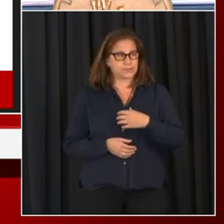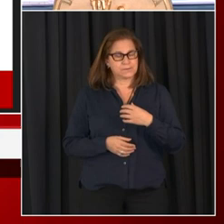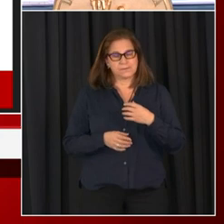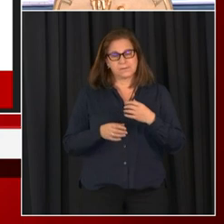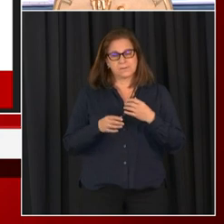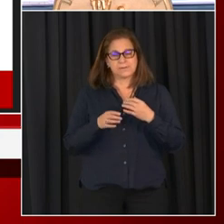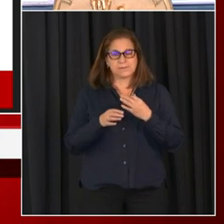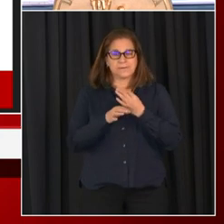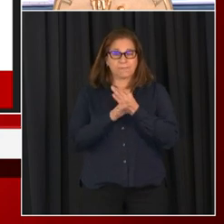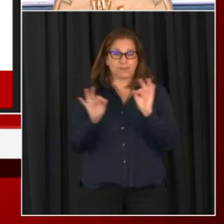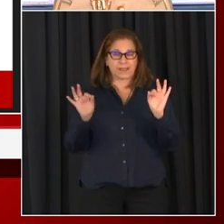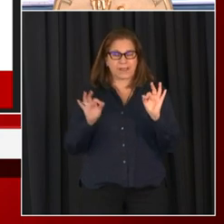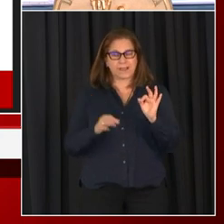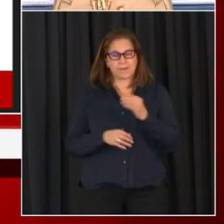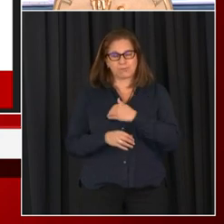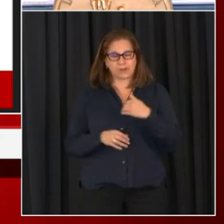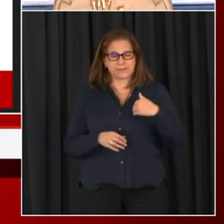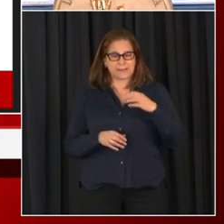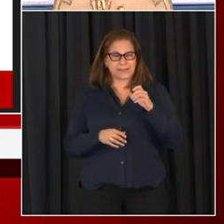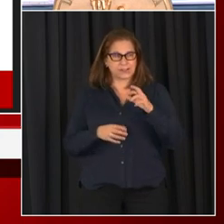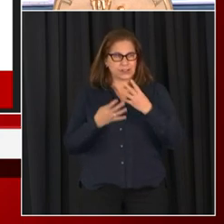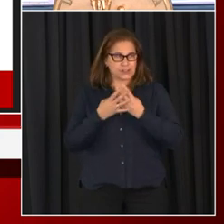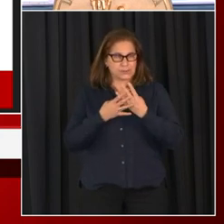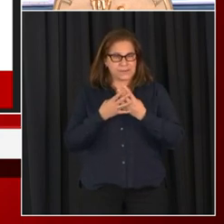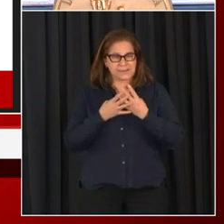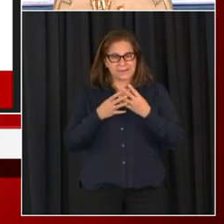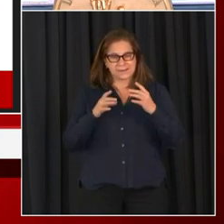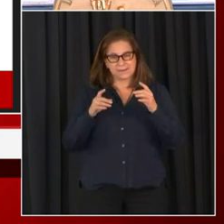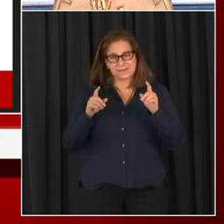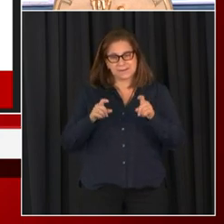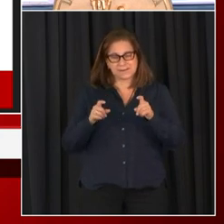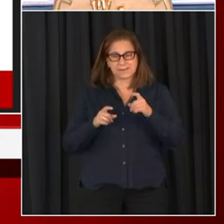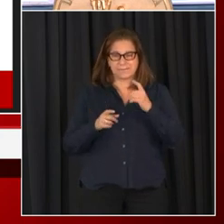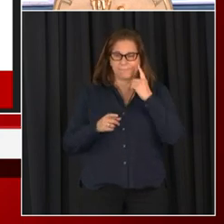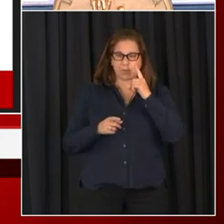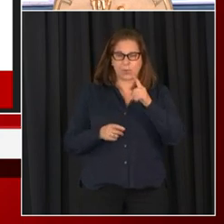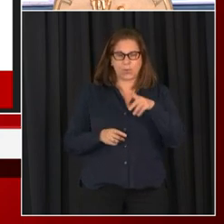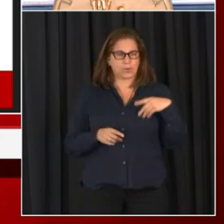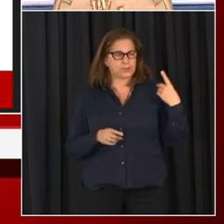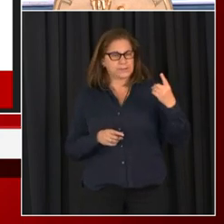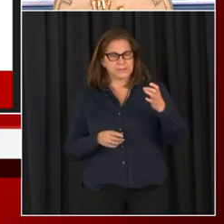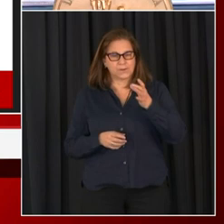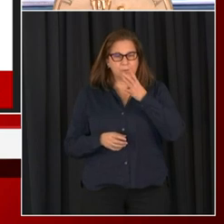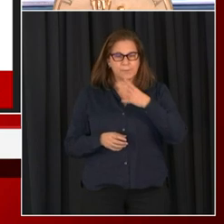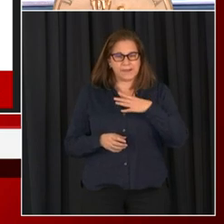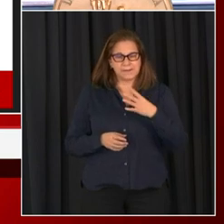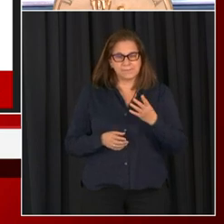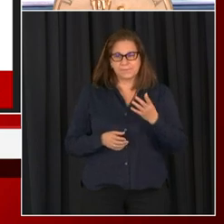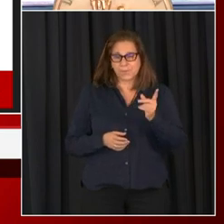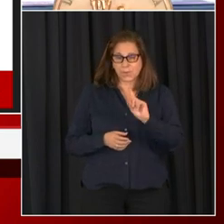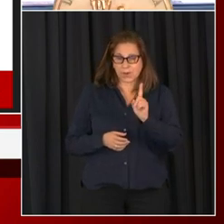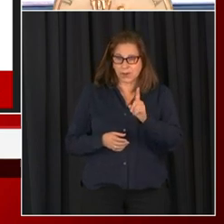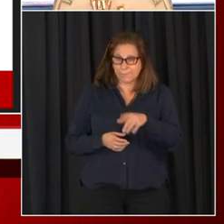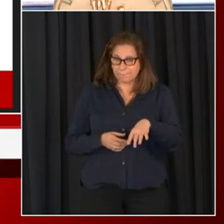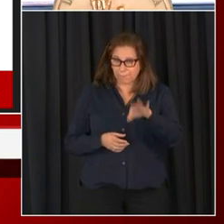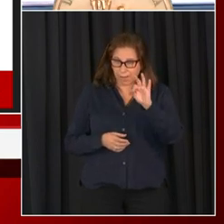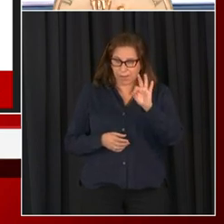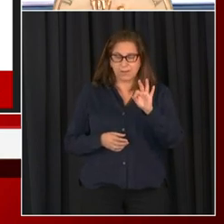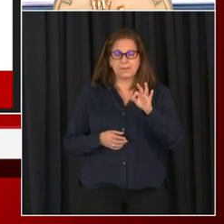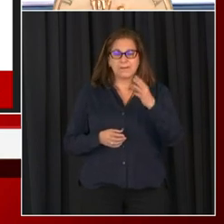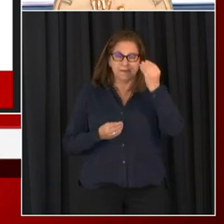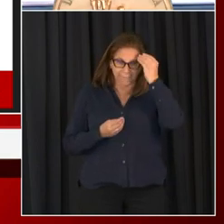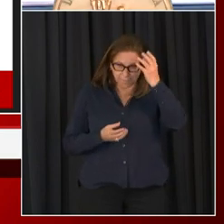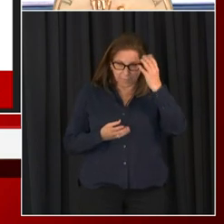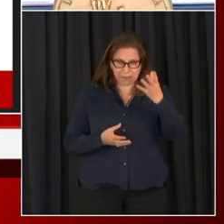women. And you can learn more about that on the DC Health website as well.